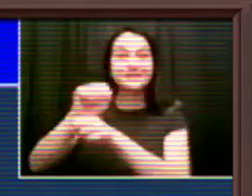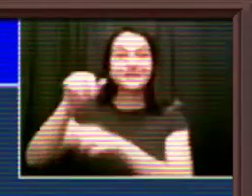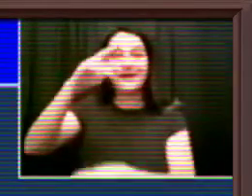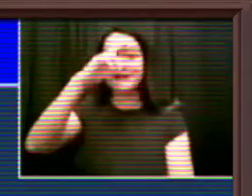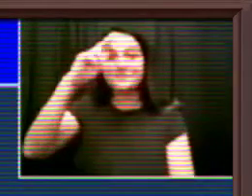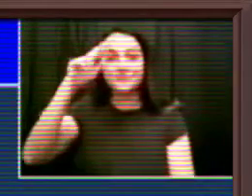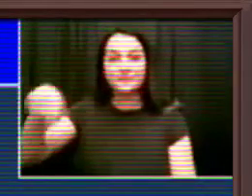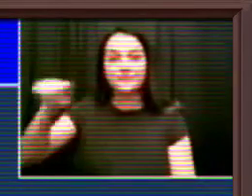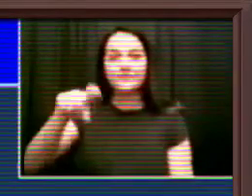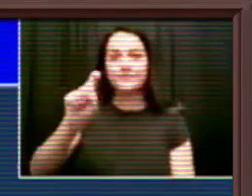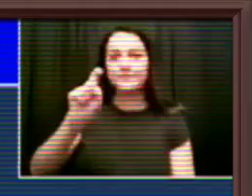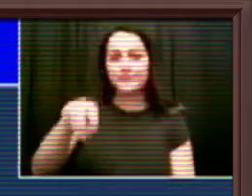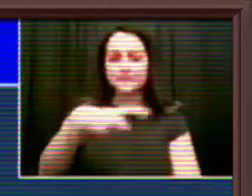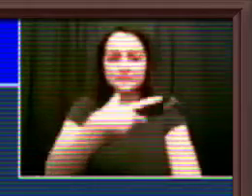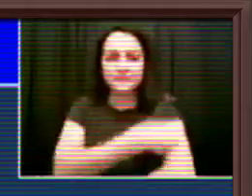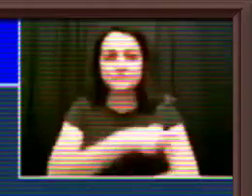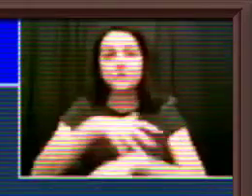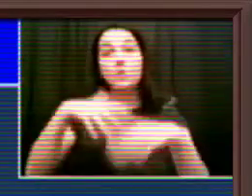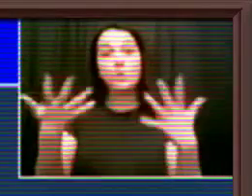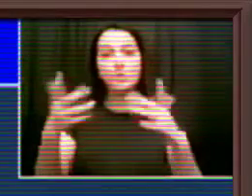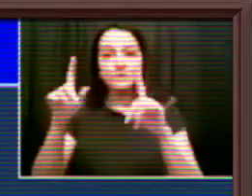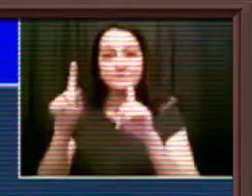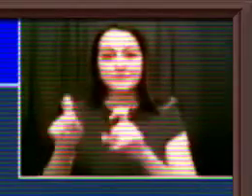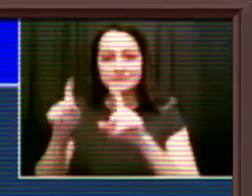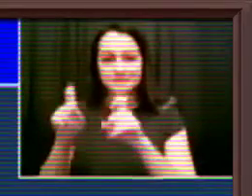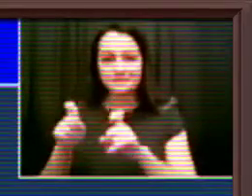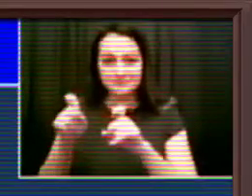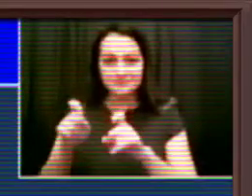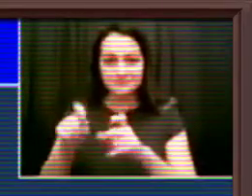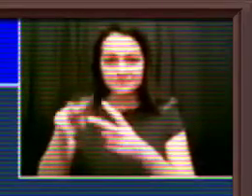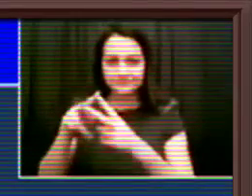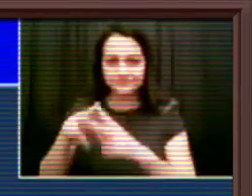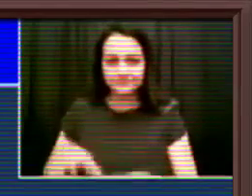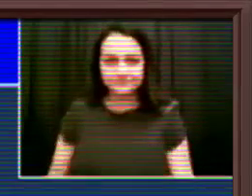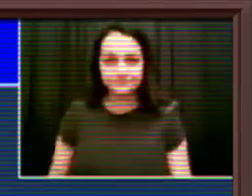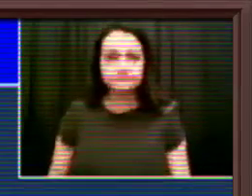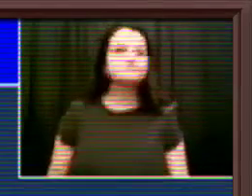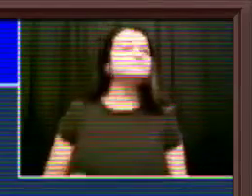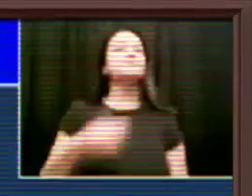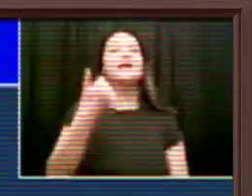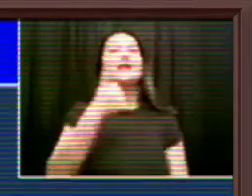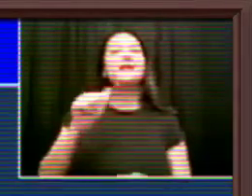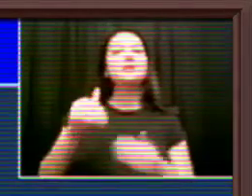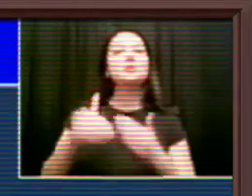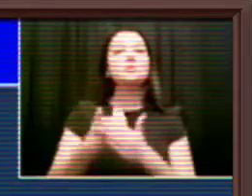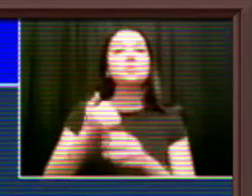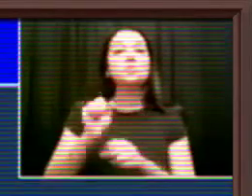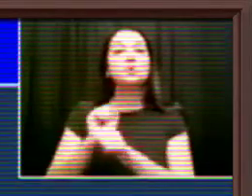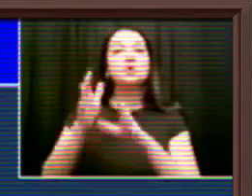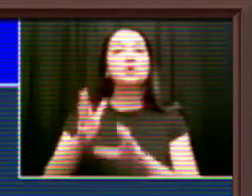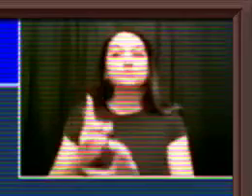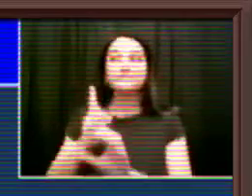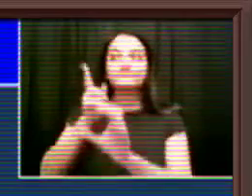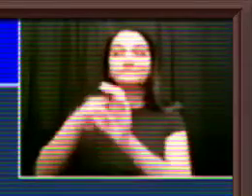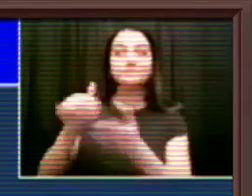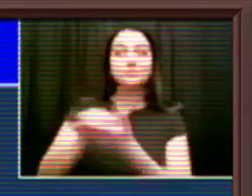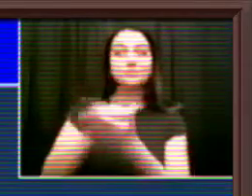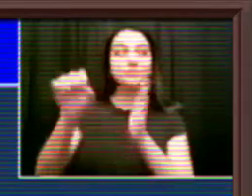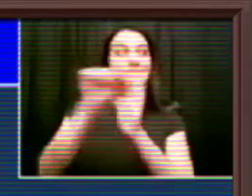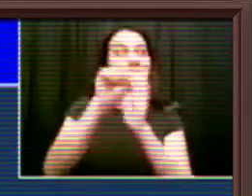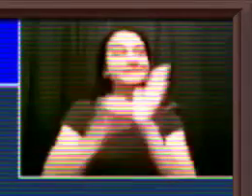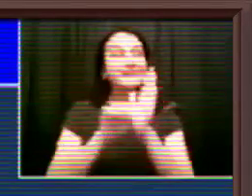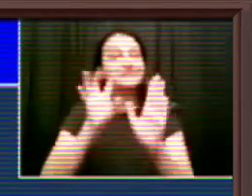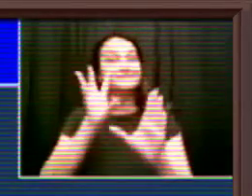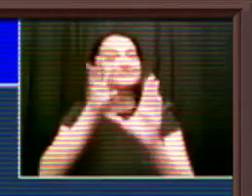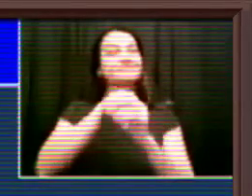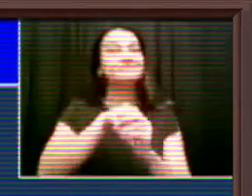Which you probably heard mine. I need to put mine on. I wear a seatbelt for my own safety or whatnot, just in case, you know, and